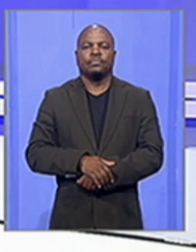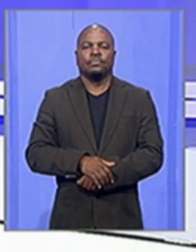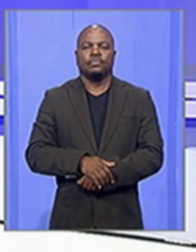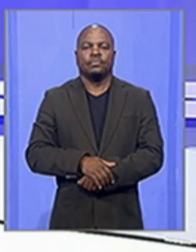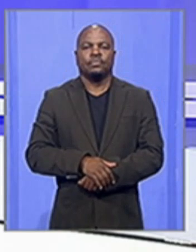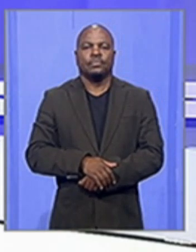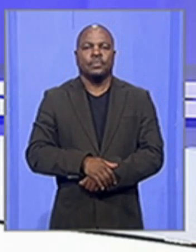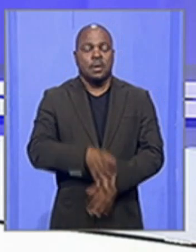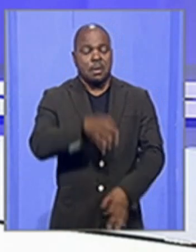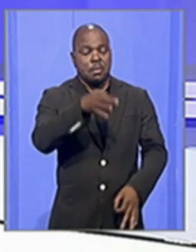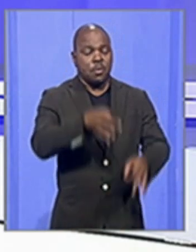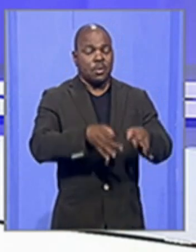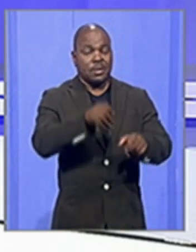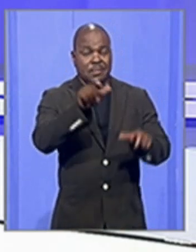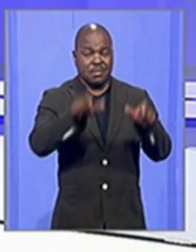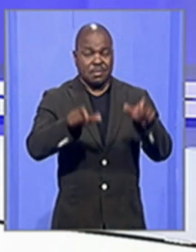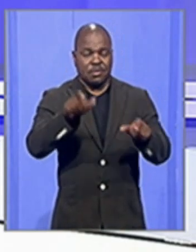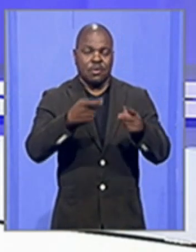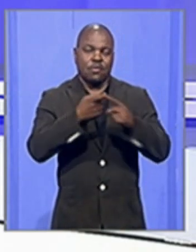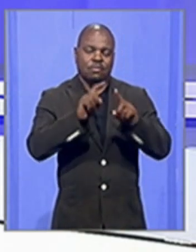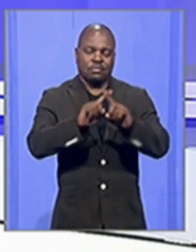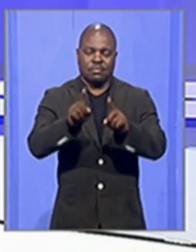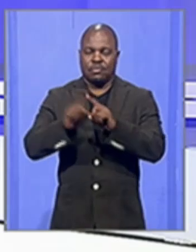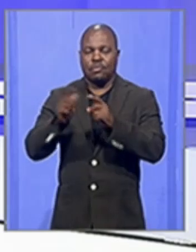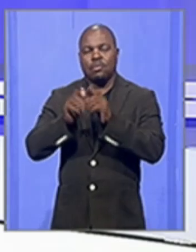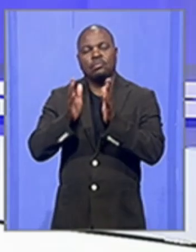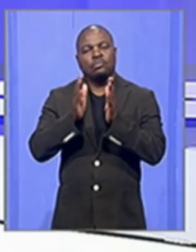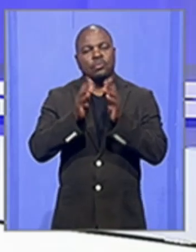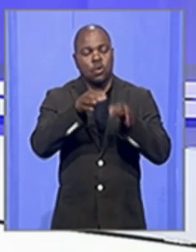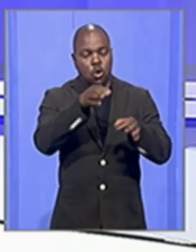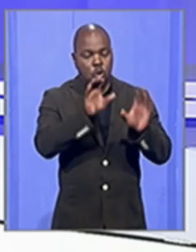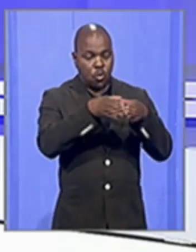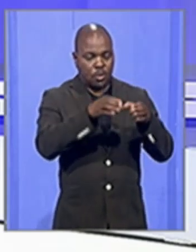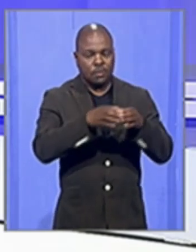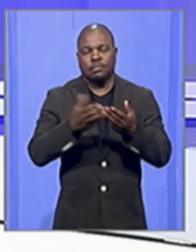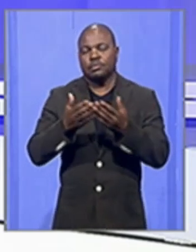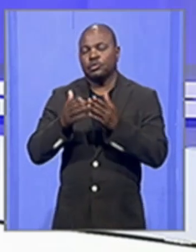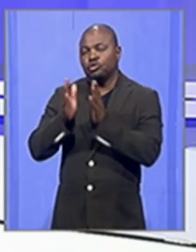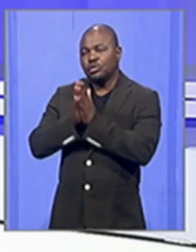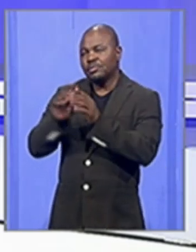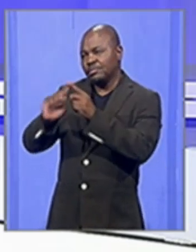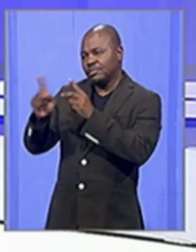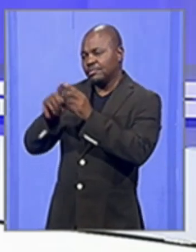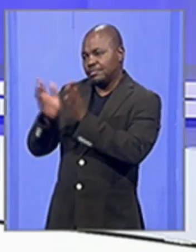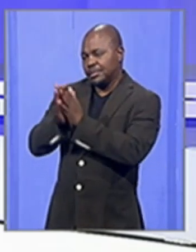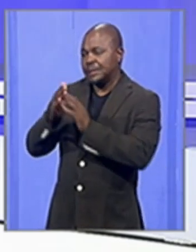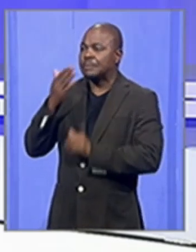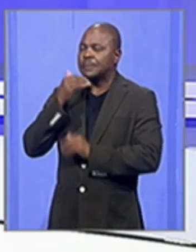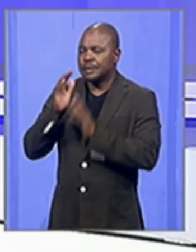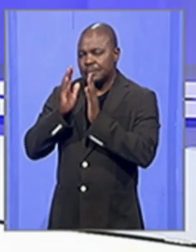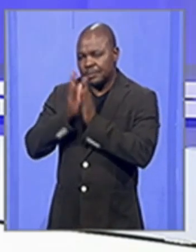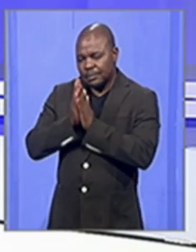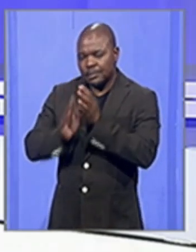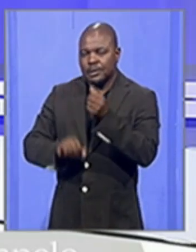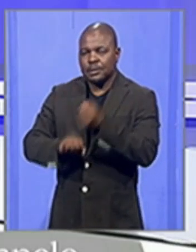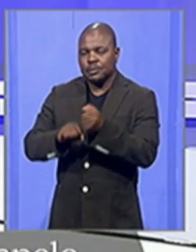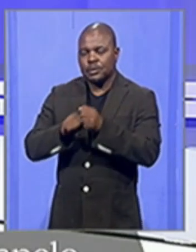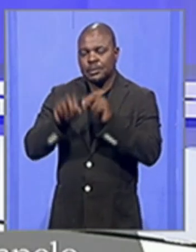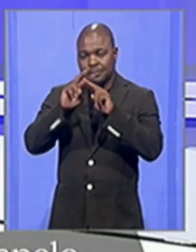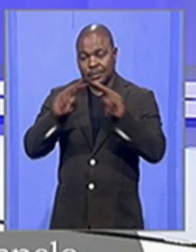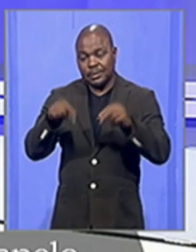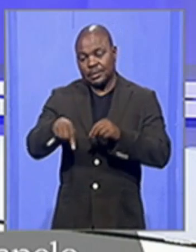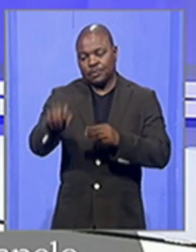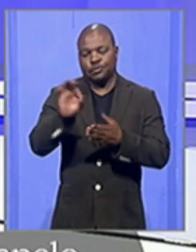Borra dipolotiki ba makoko a farologaneng ba ikwetse go baeteledipele ba dikereke go rapelela kagiso mo ditlhophong tsa